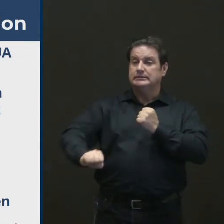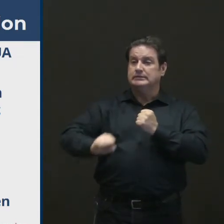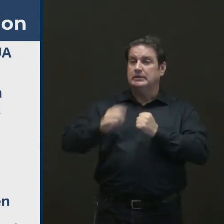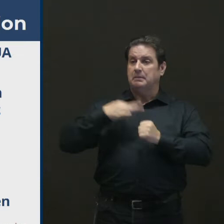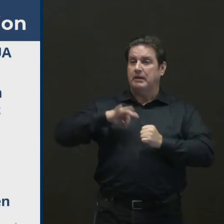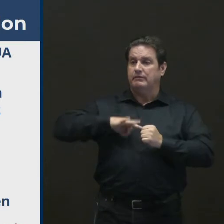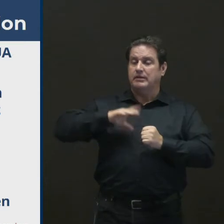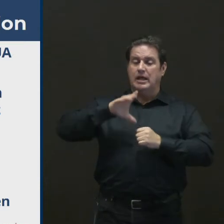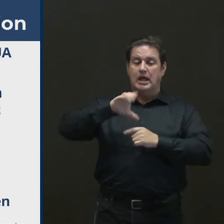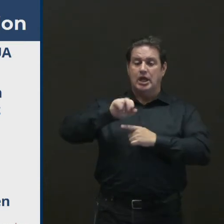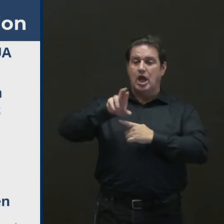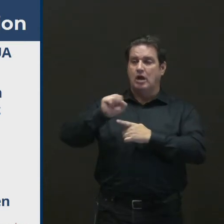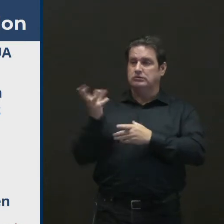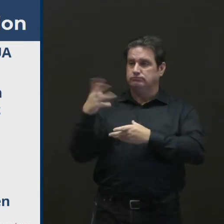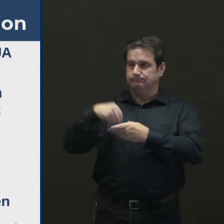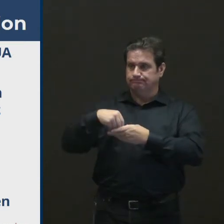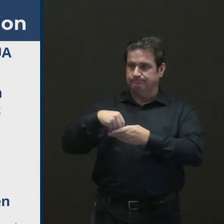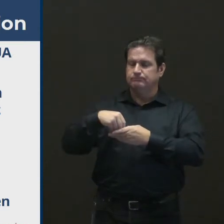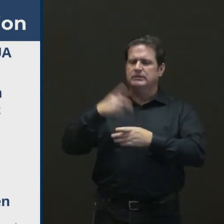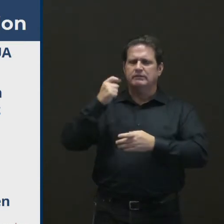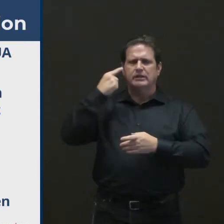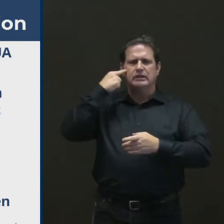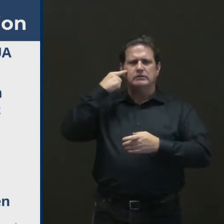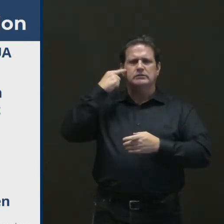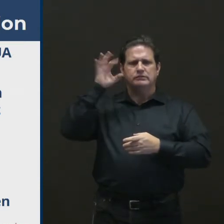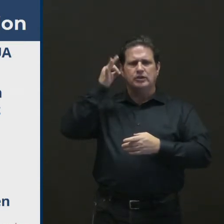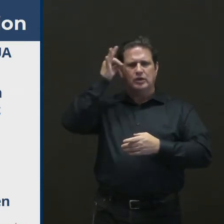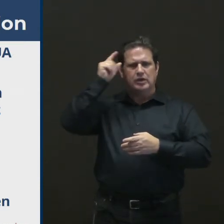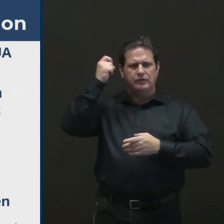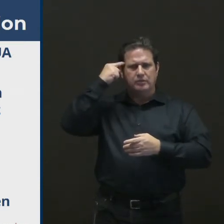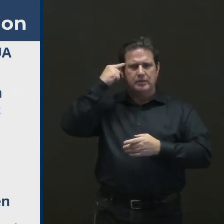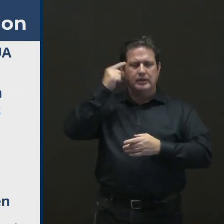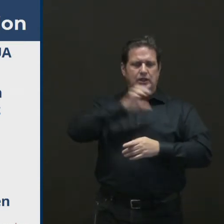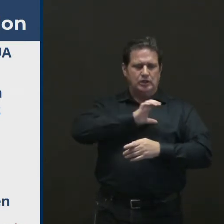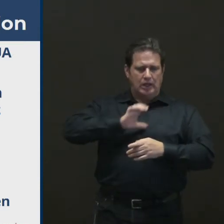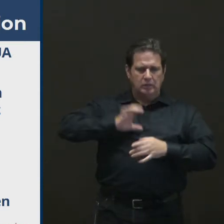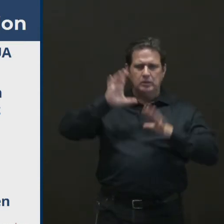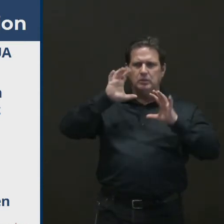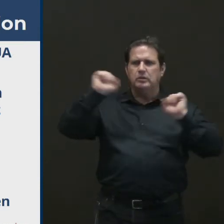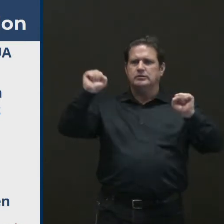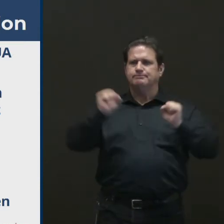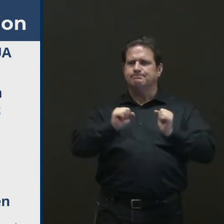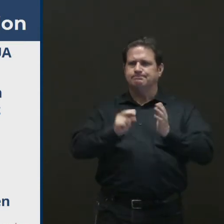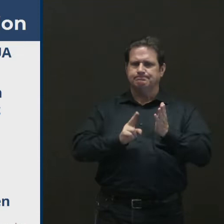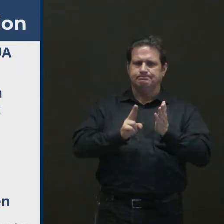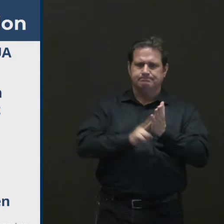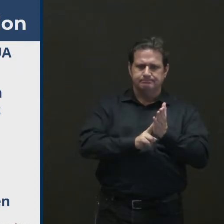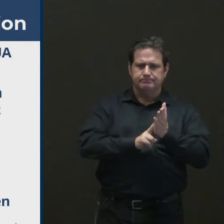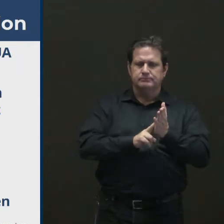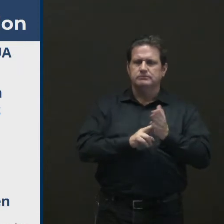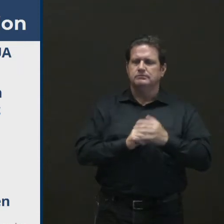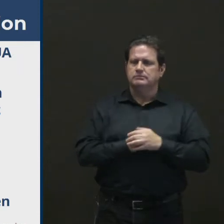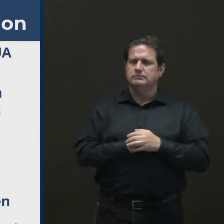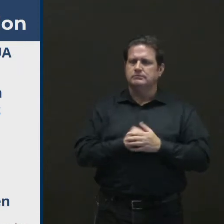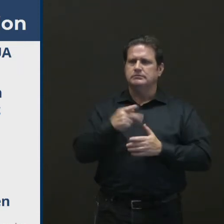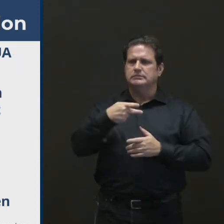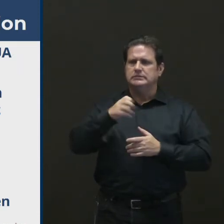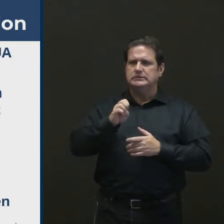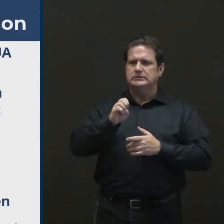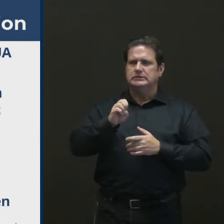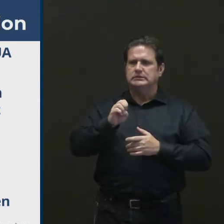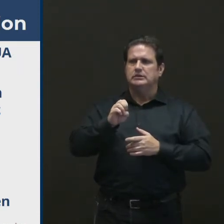the CARES Act, the federal government, Congress, and the president signed off on